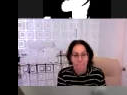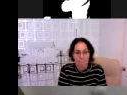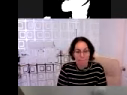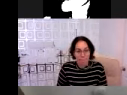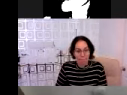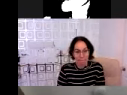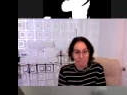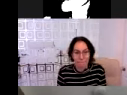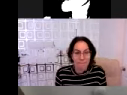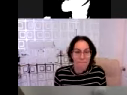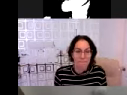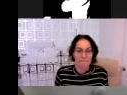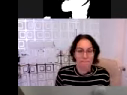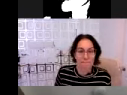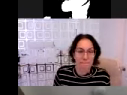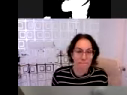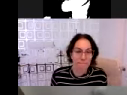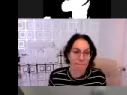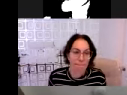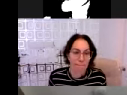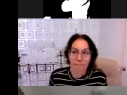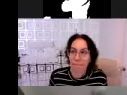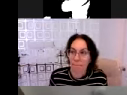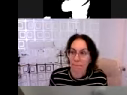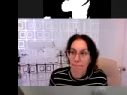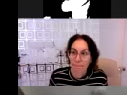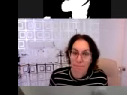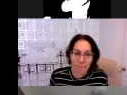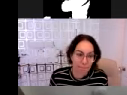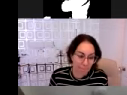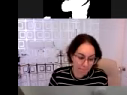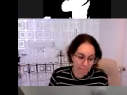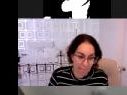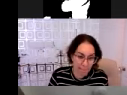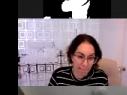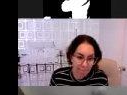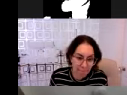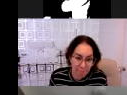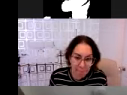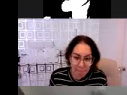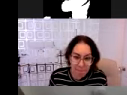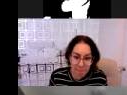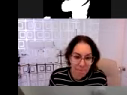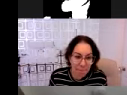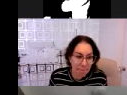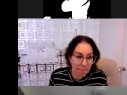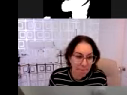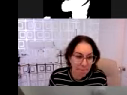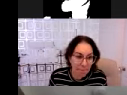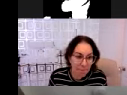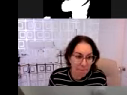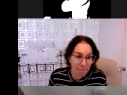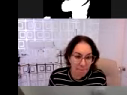way, for example, using the PyAFQ software package, they can be highly reliable. So this is showing the scan